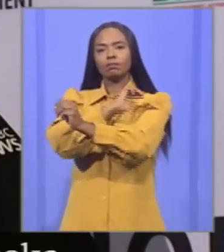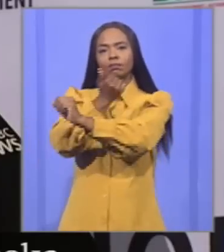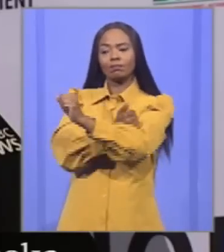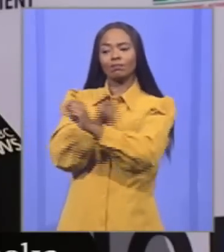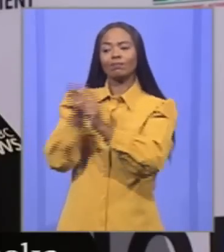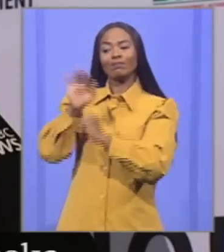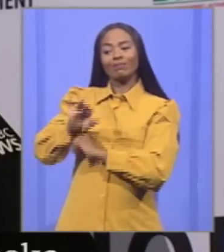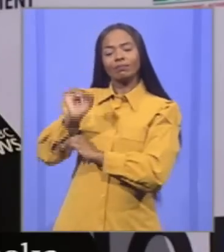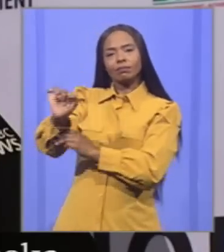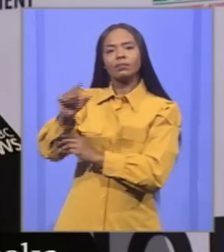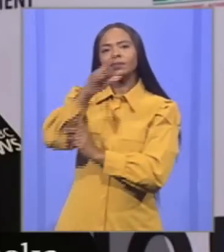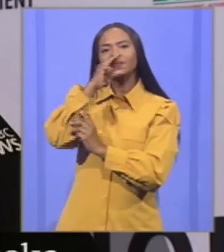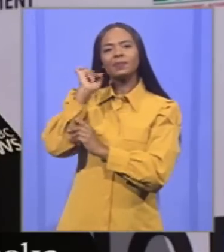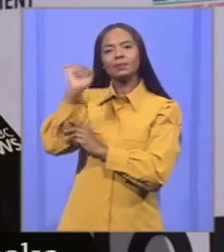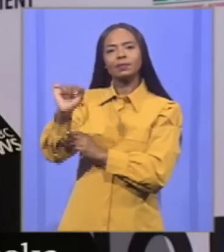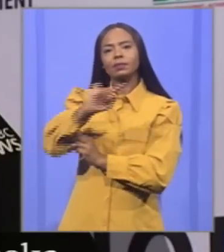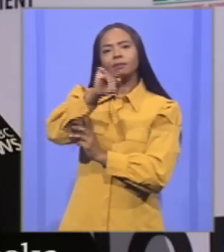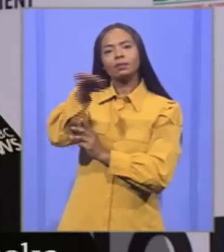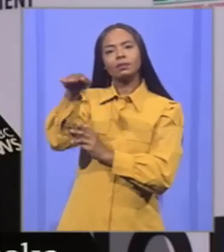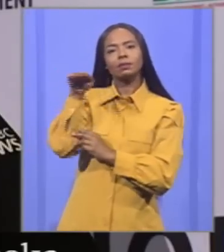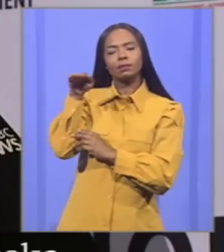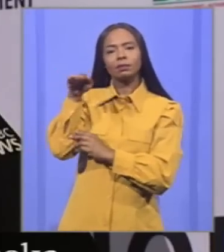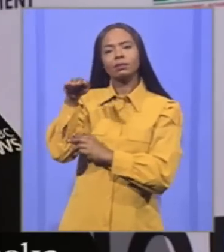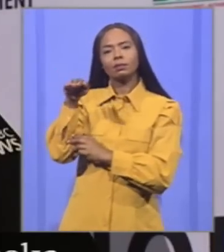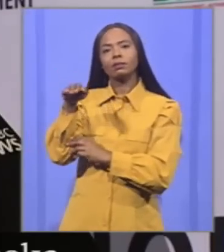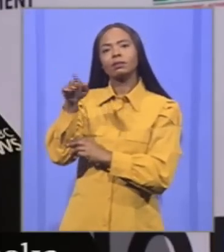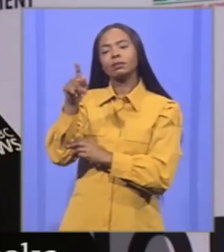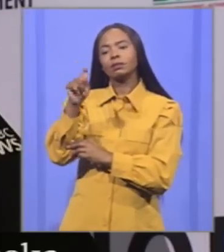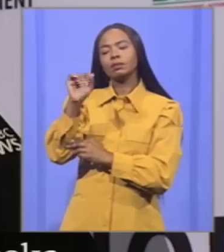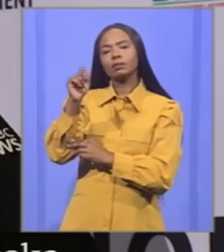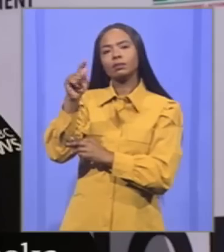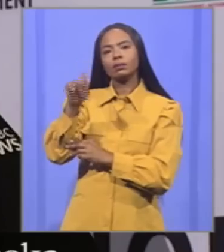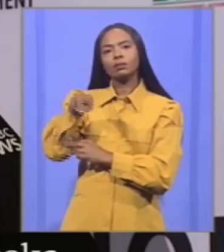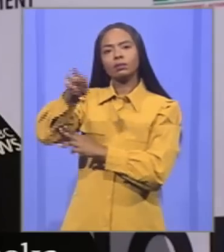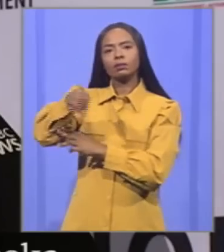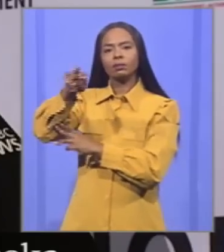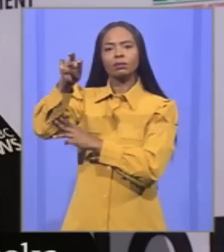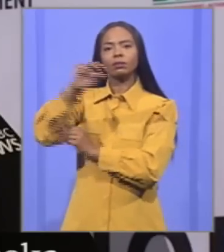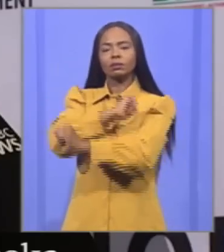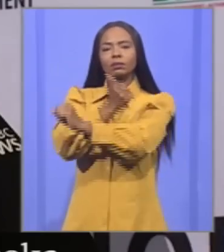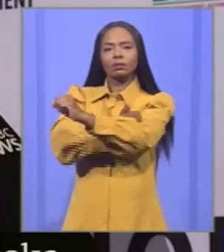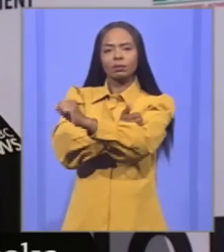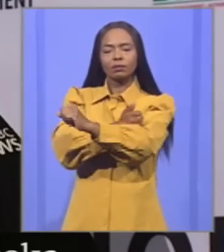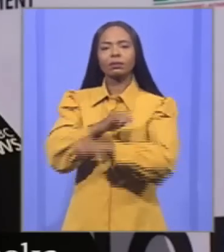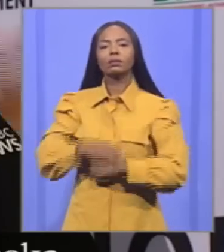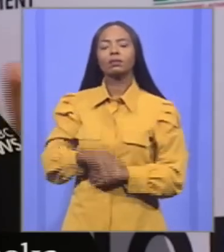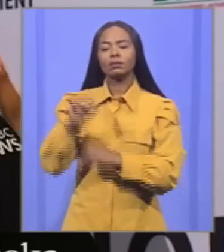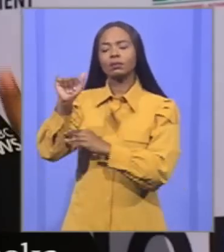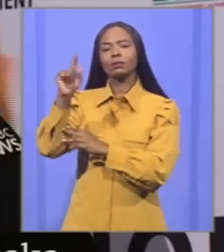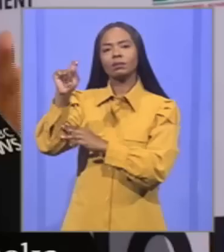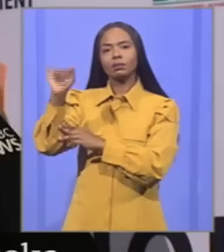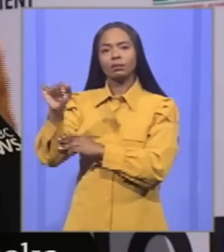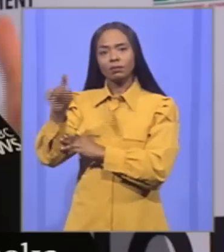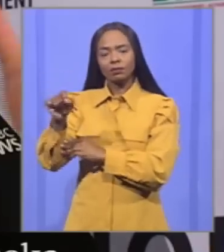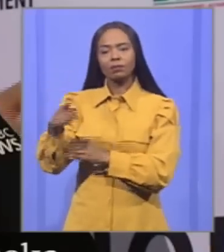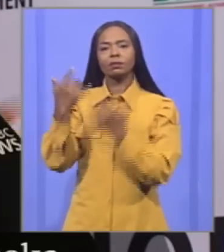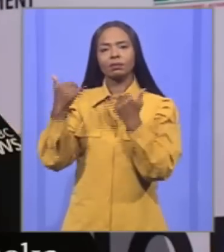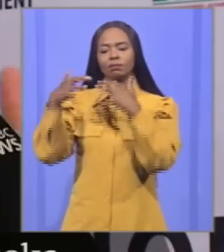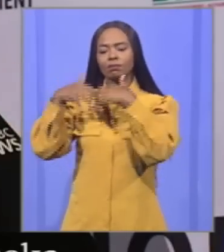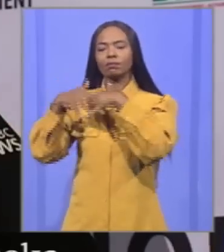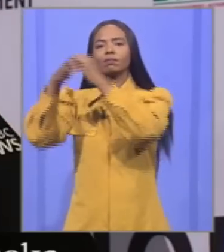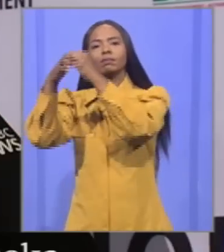They call it Zimbabwean Port Authority. And as we speak, we are assisting them in terms of our experience in establishing